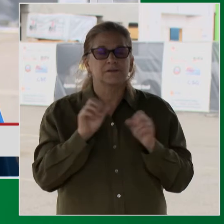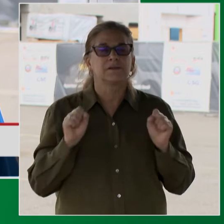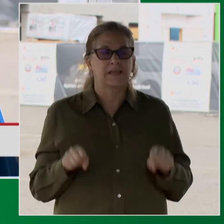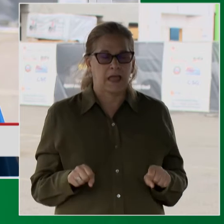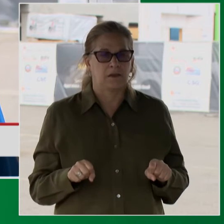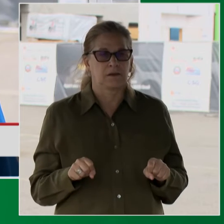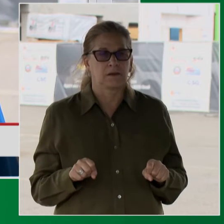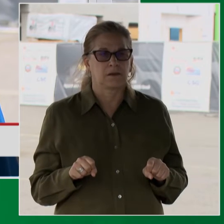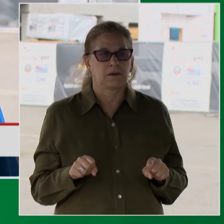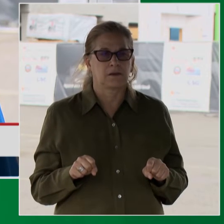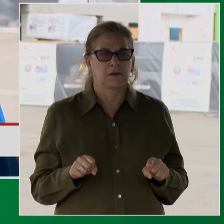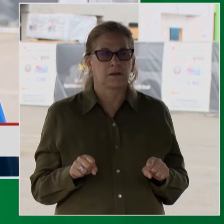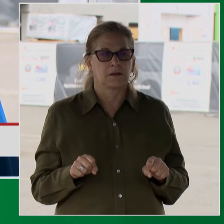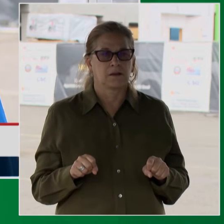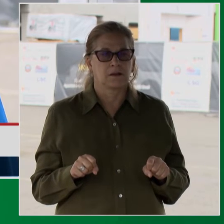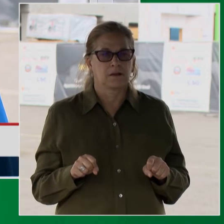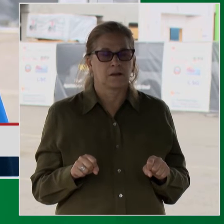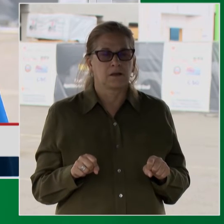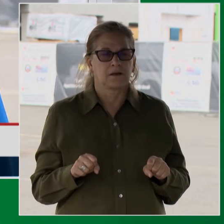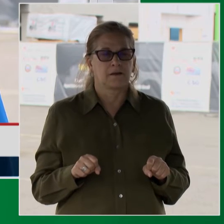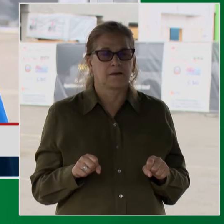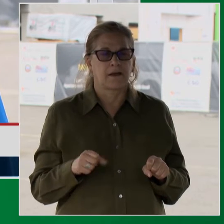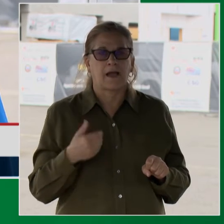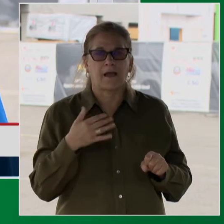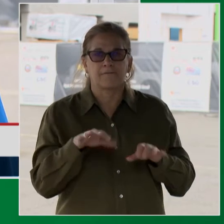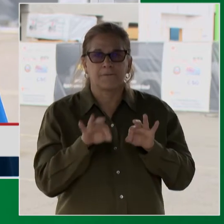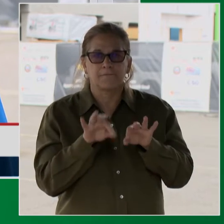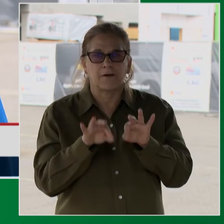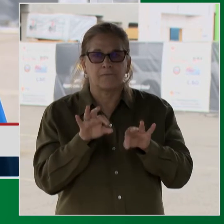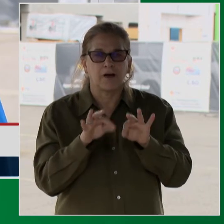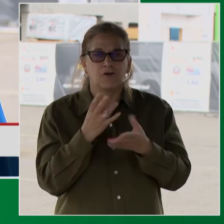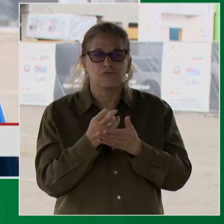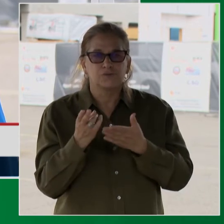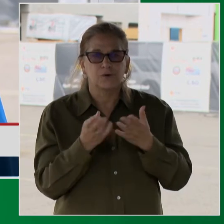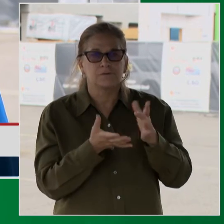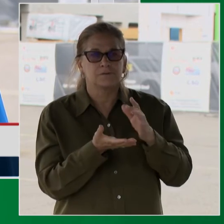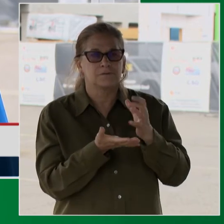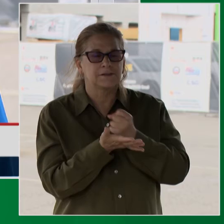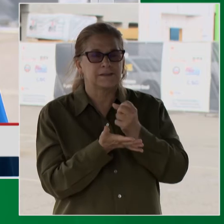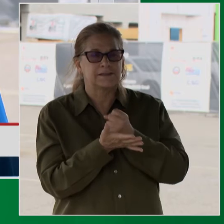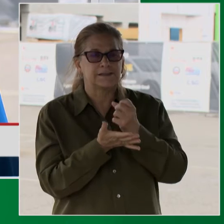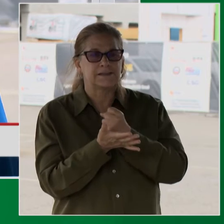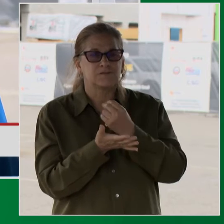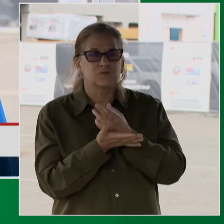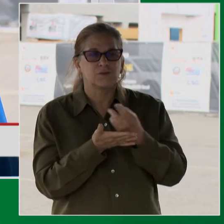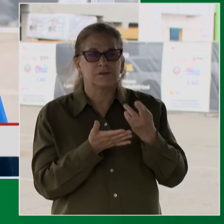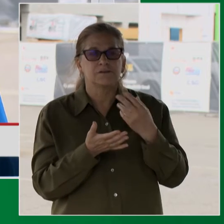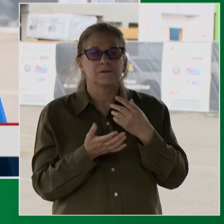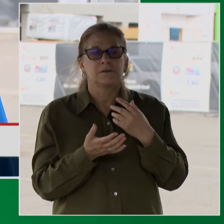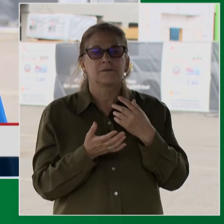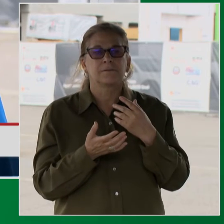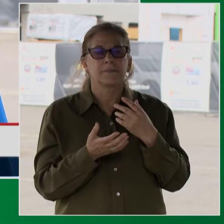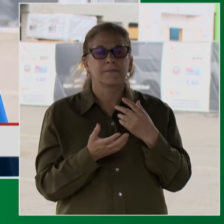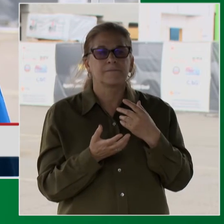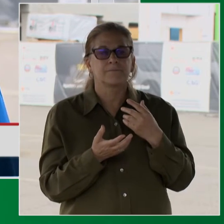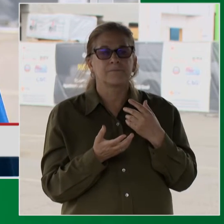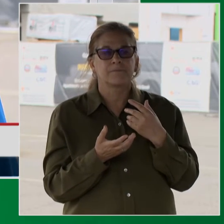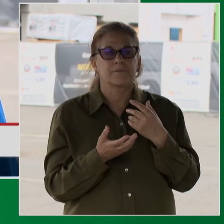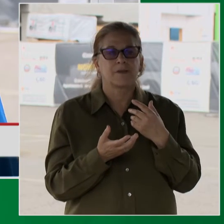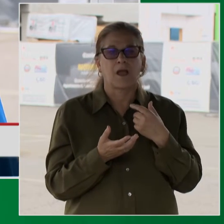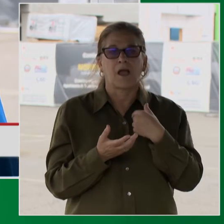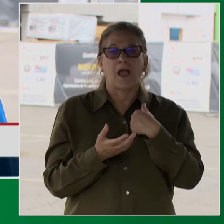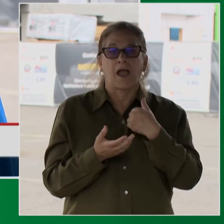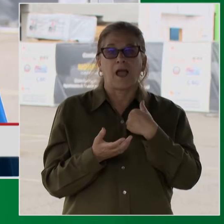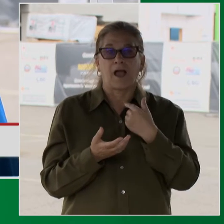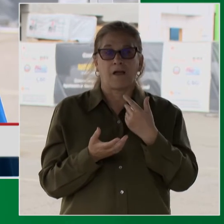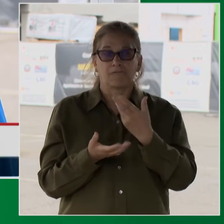comb through the resources that are available and that resources are not being duplicated. We don't want 6 people offering resource A and